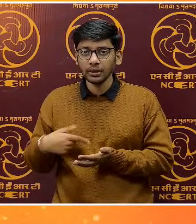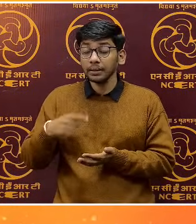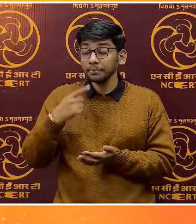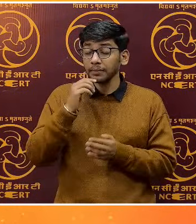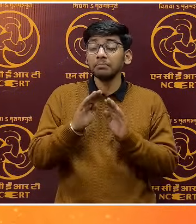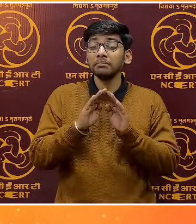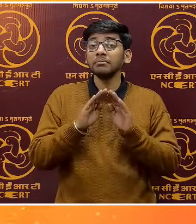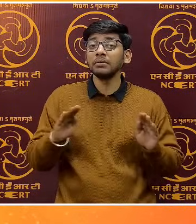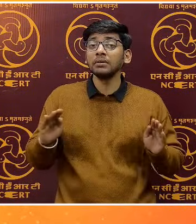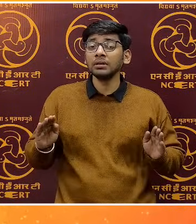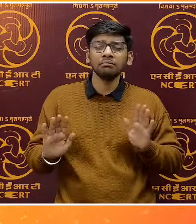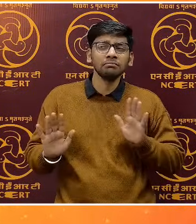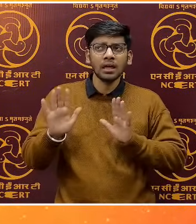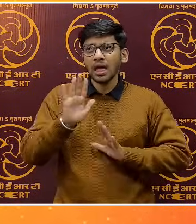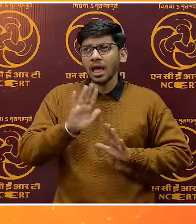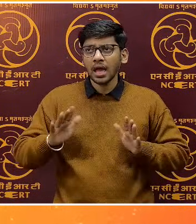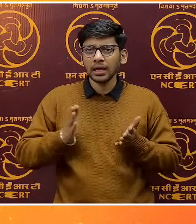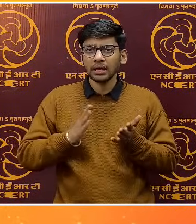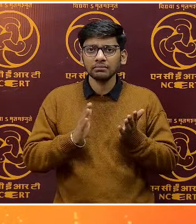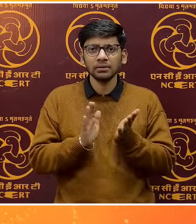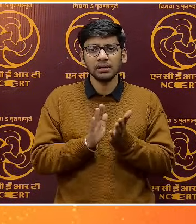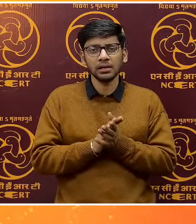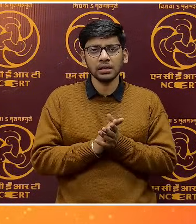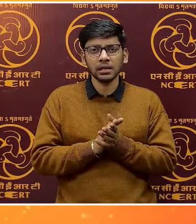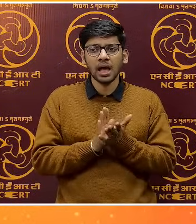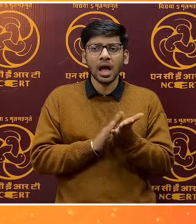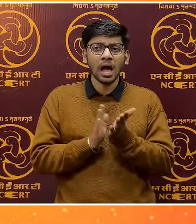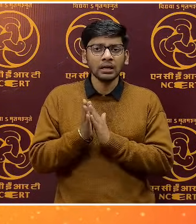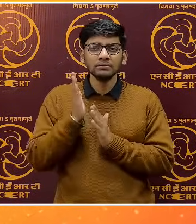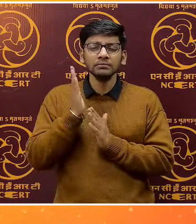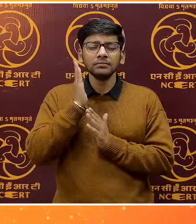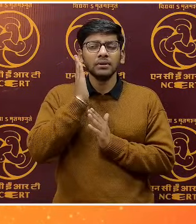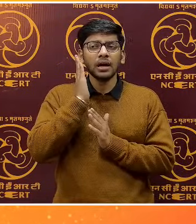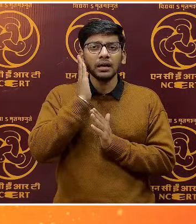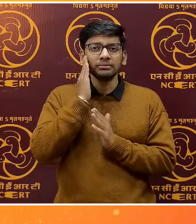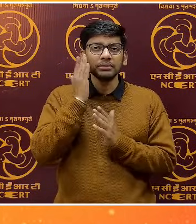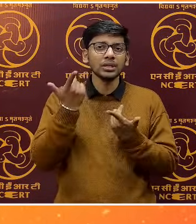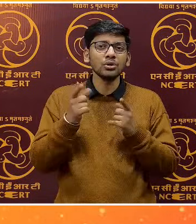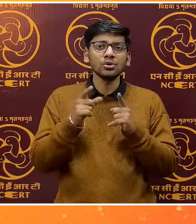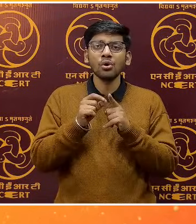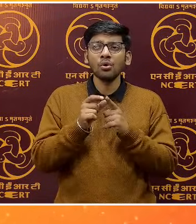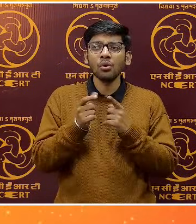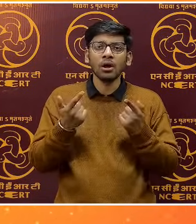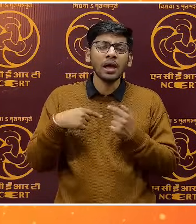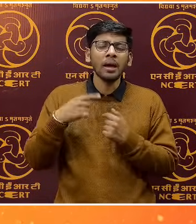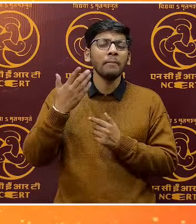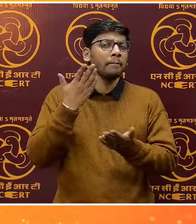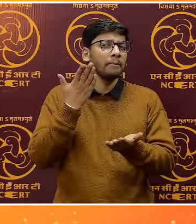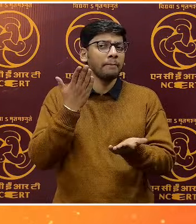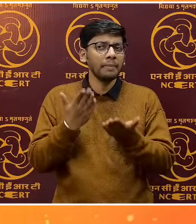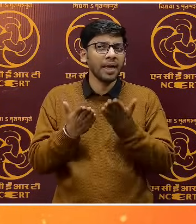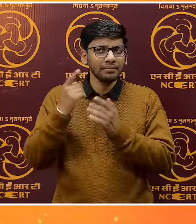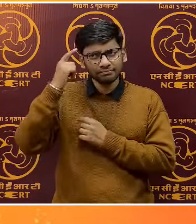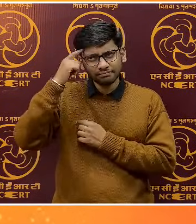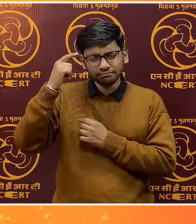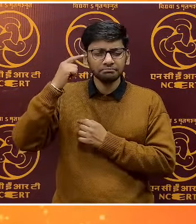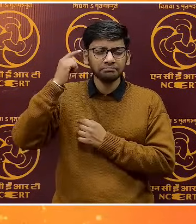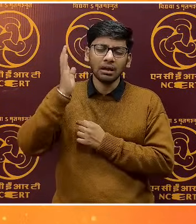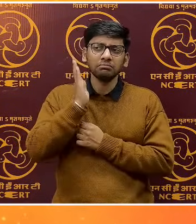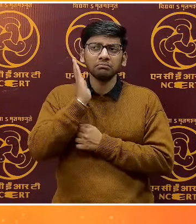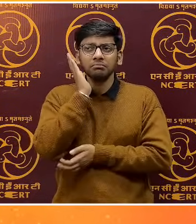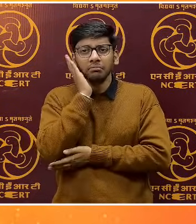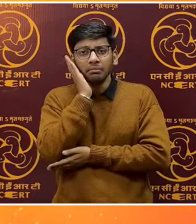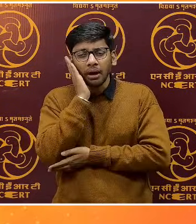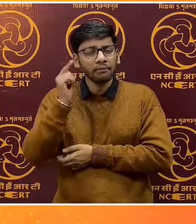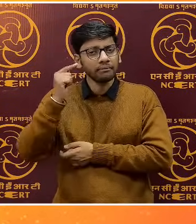certain action like this. He's putting his hand on his chin. Like, what is this Maybe supposed he's to mean? thinking Yes, about something. they're thinking.